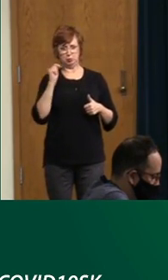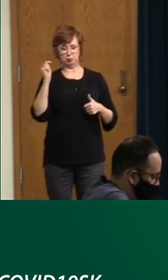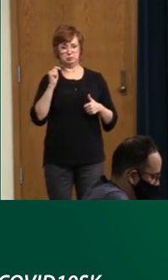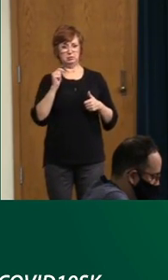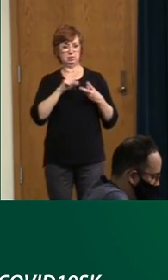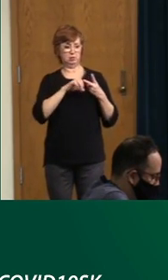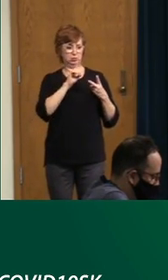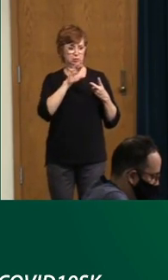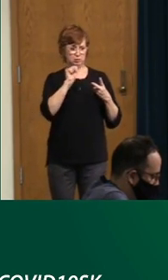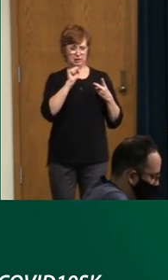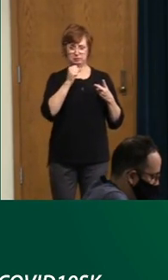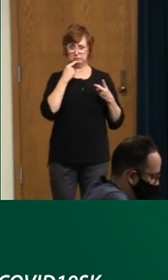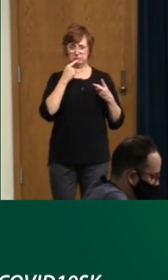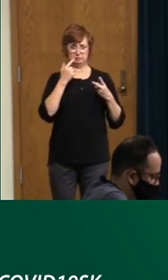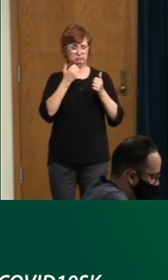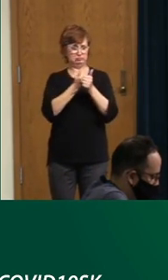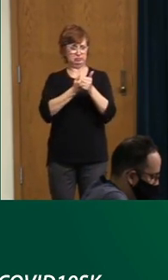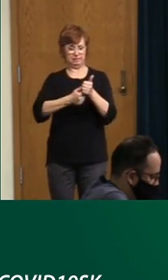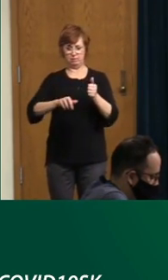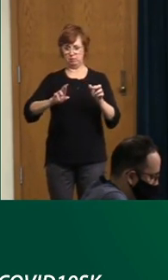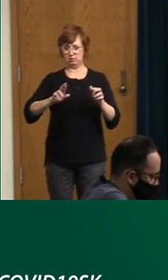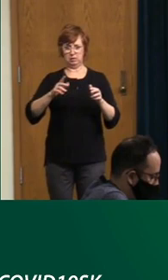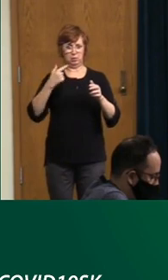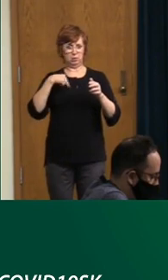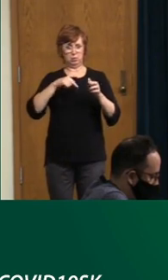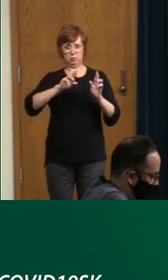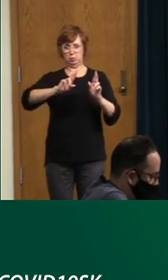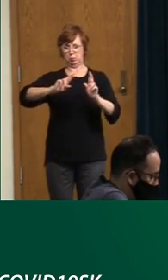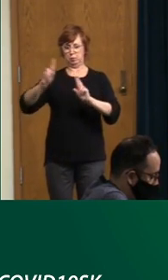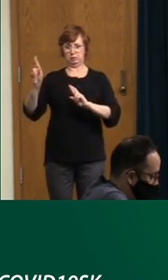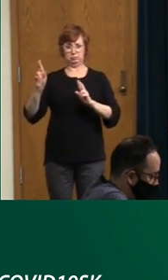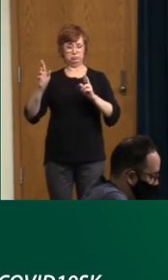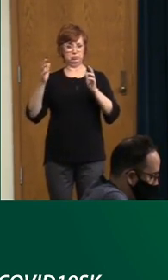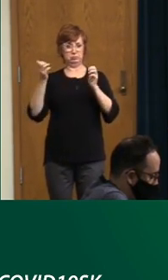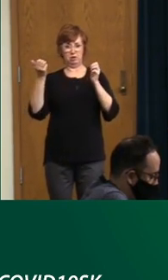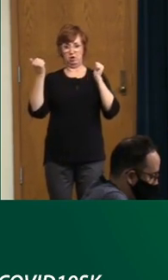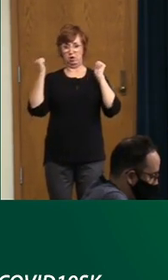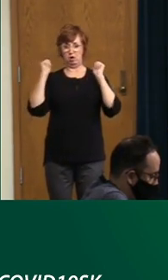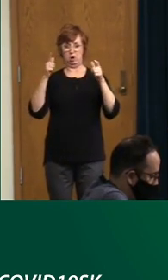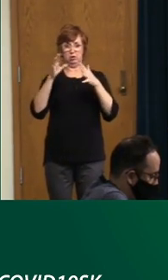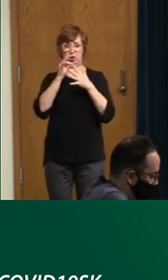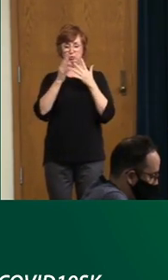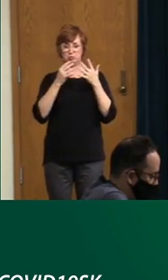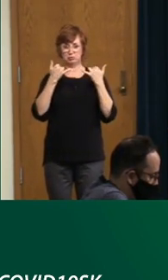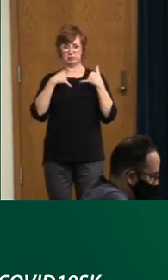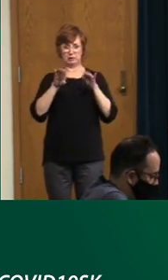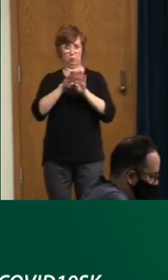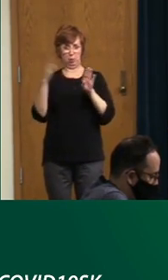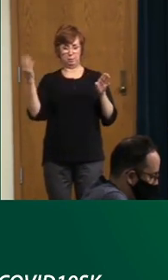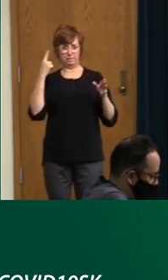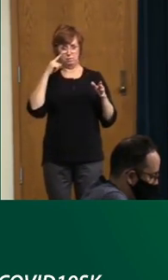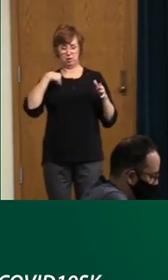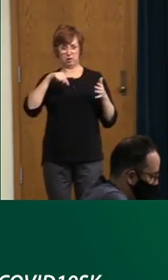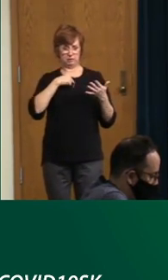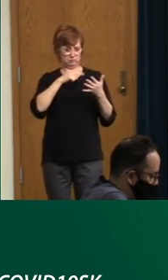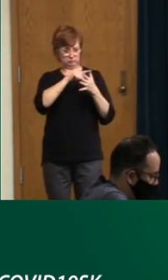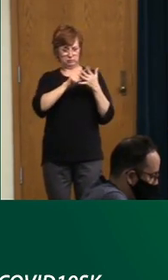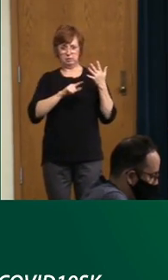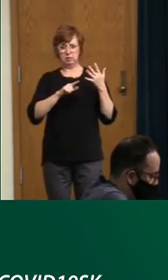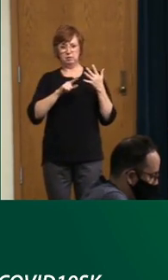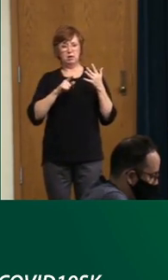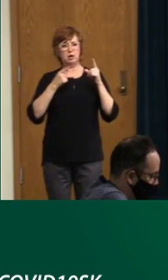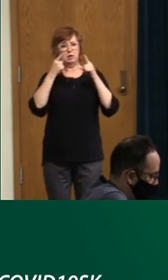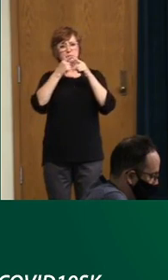everything's on the table. We haven't made any final decisions. What we're looking at is continually to find that